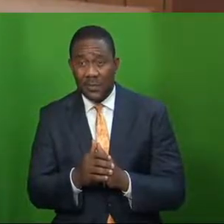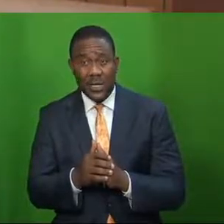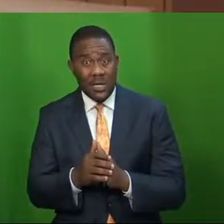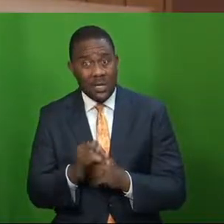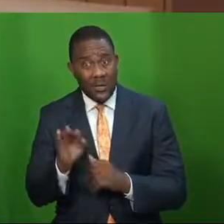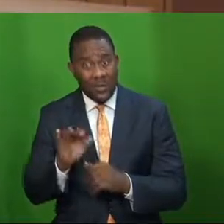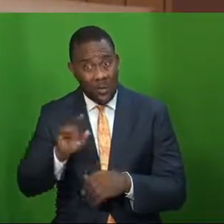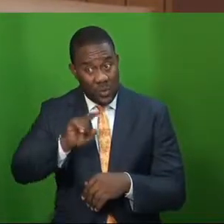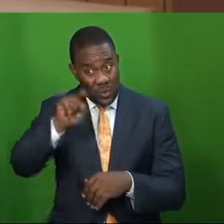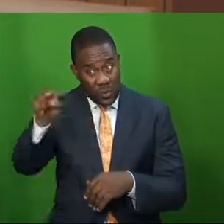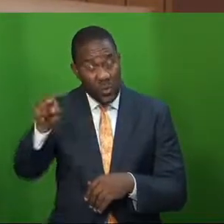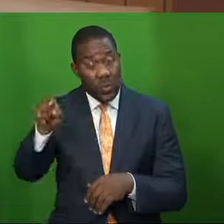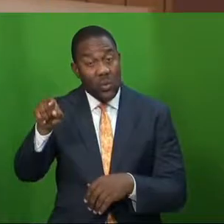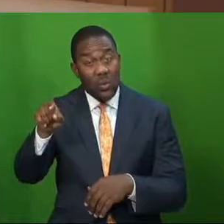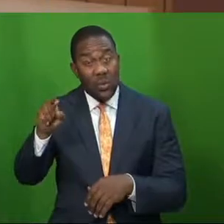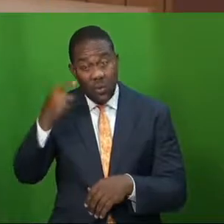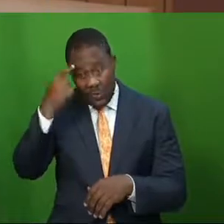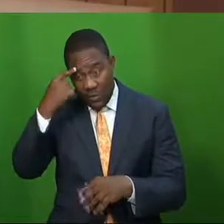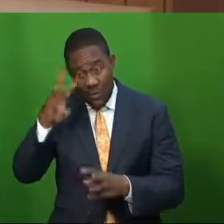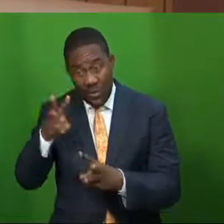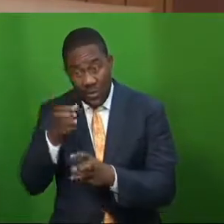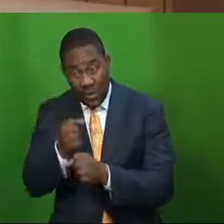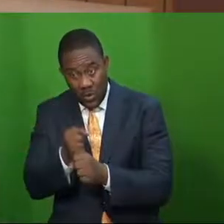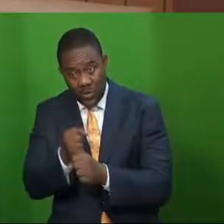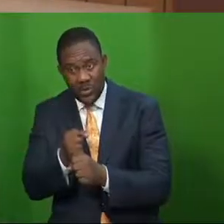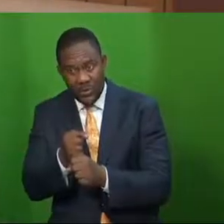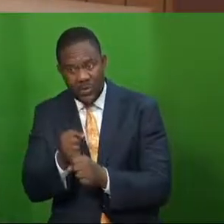that the new one is seeking to